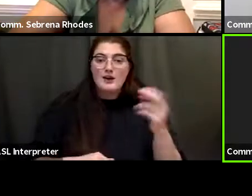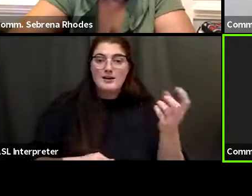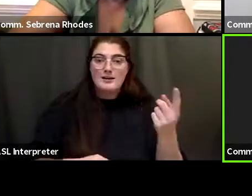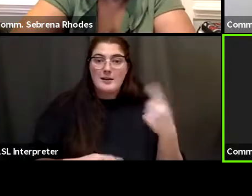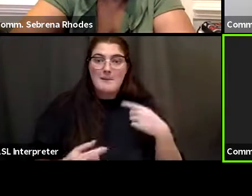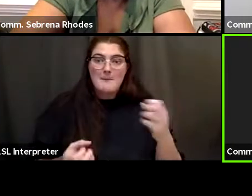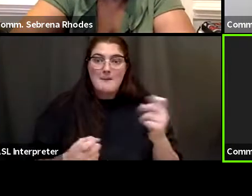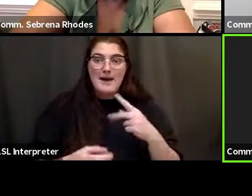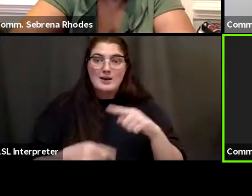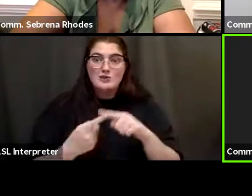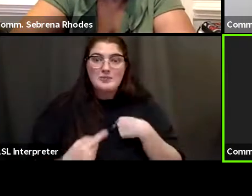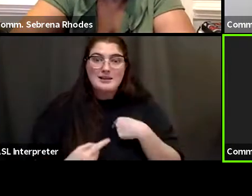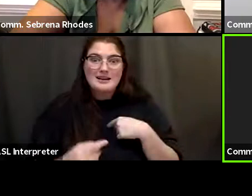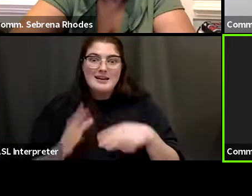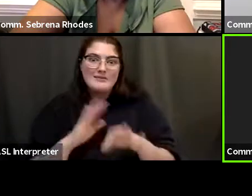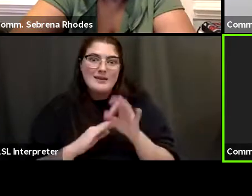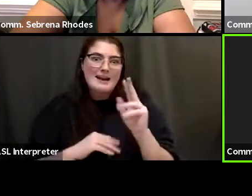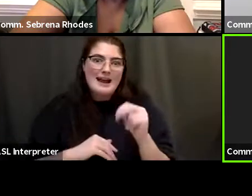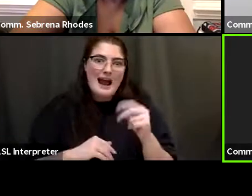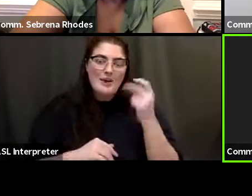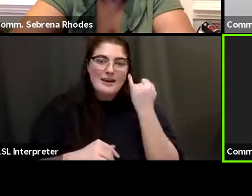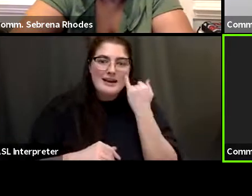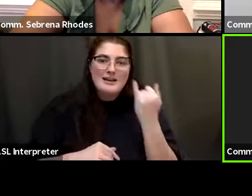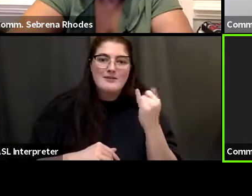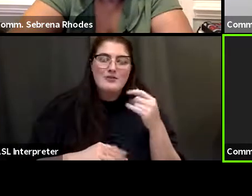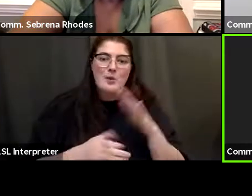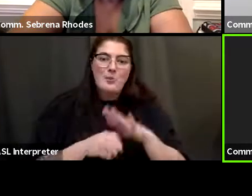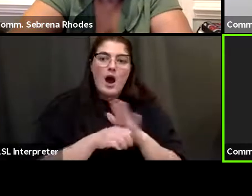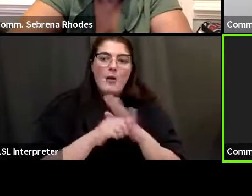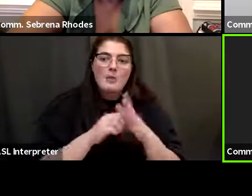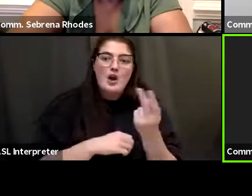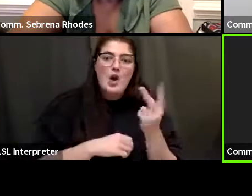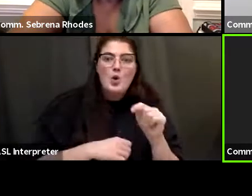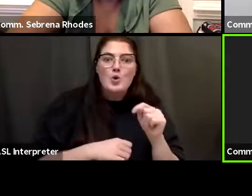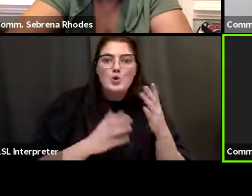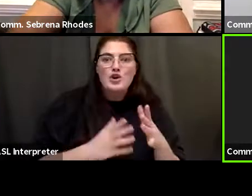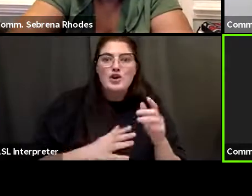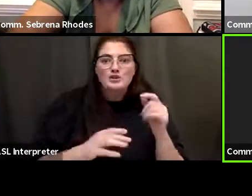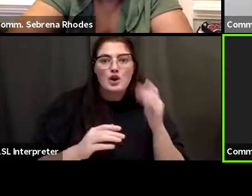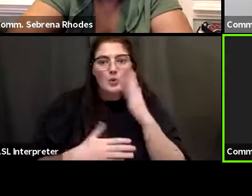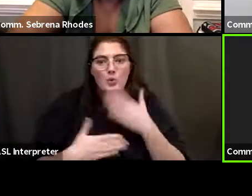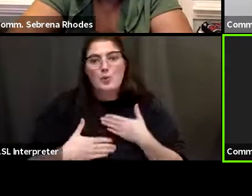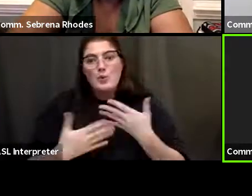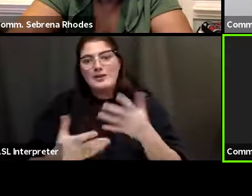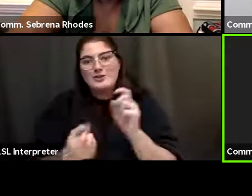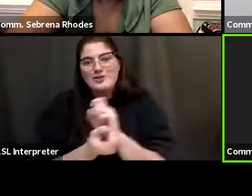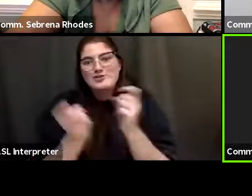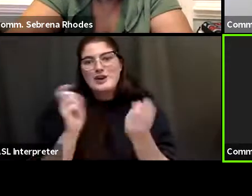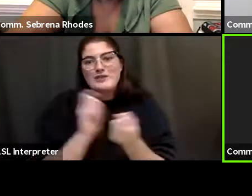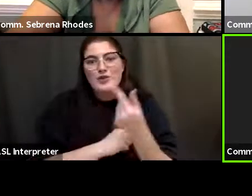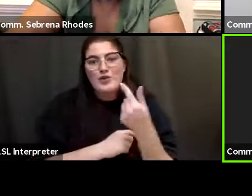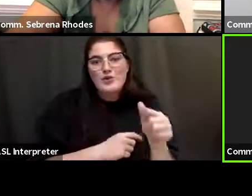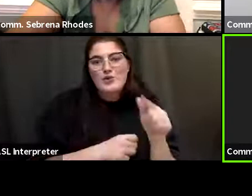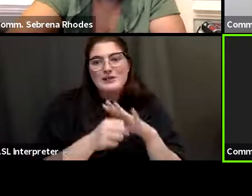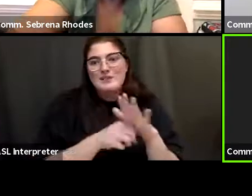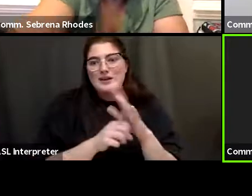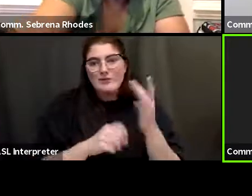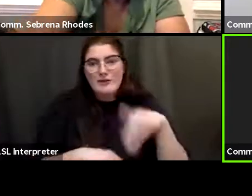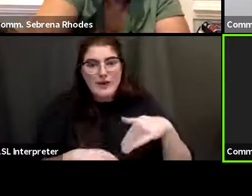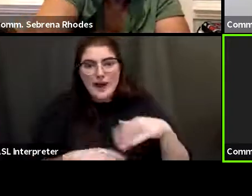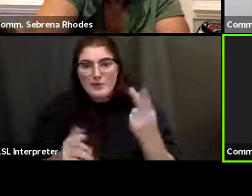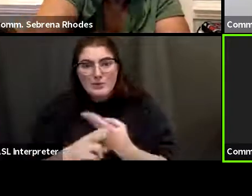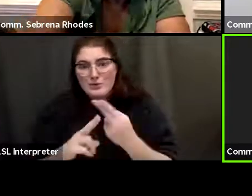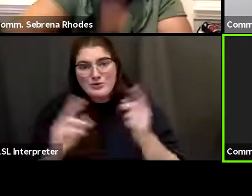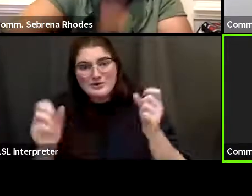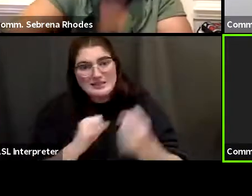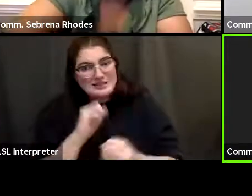these property owners are and are they willing to transform these green spaces into, because they haven't been used in years, just